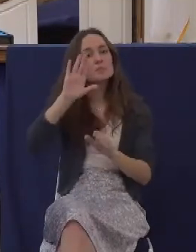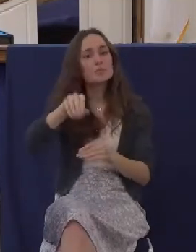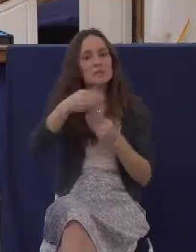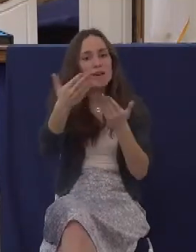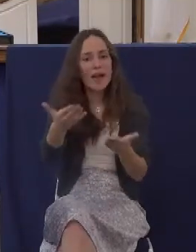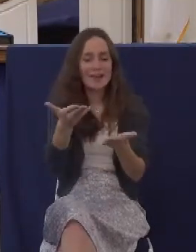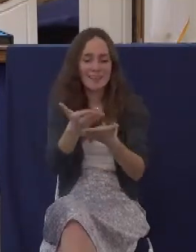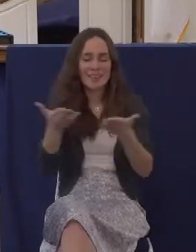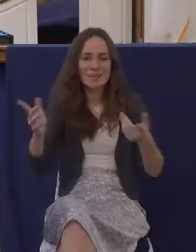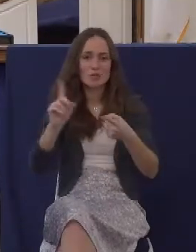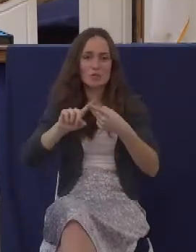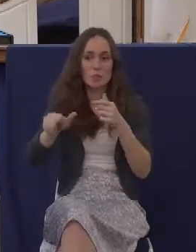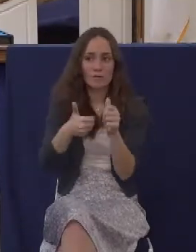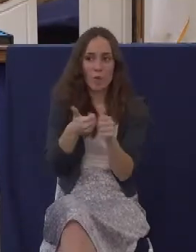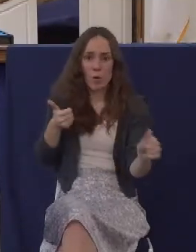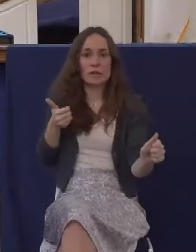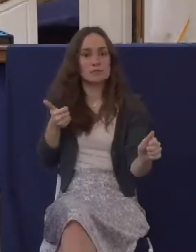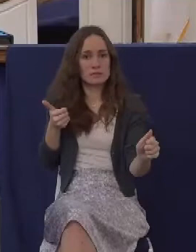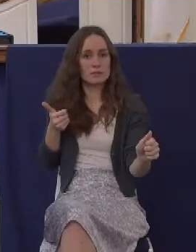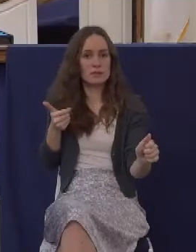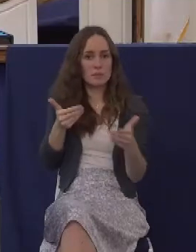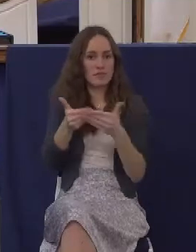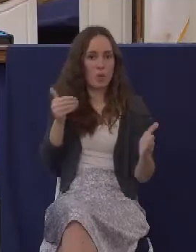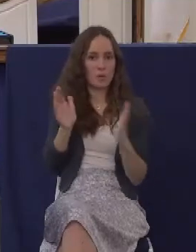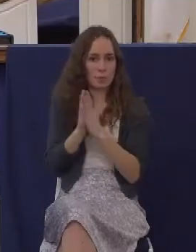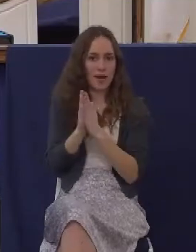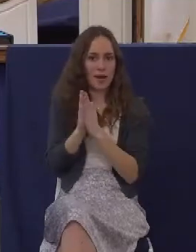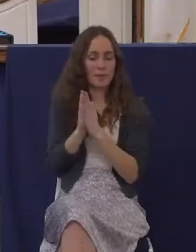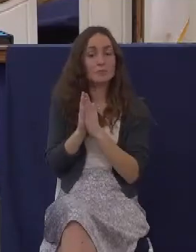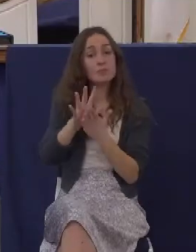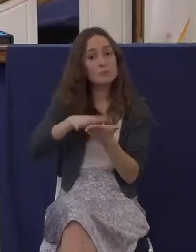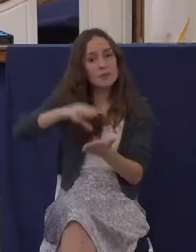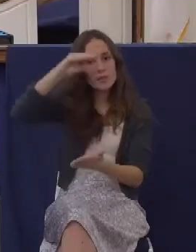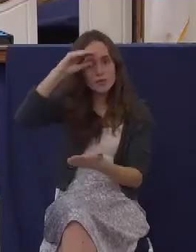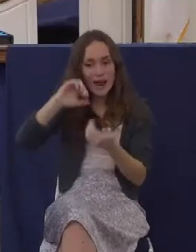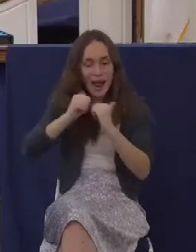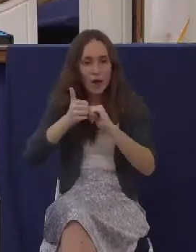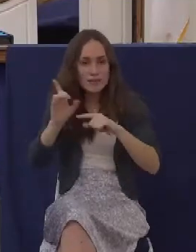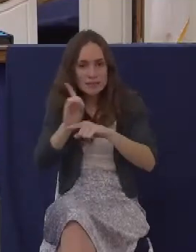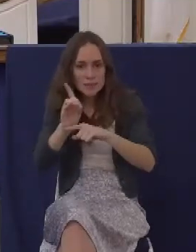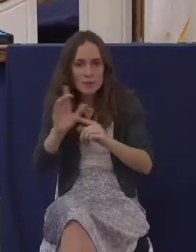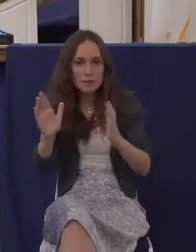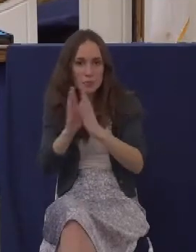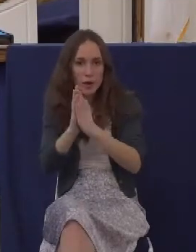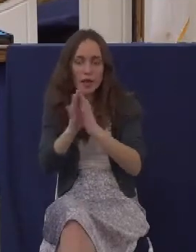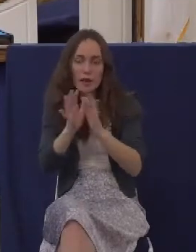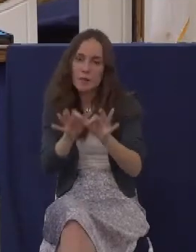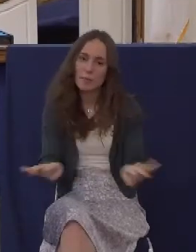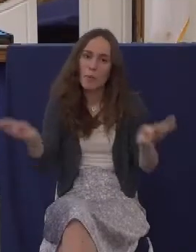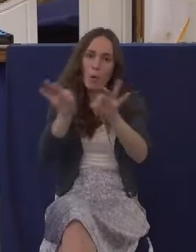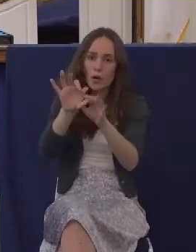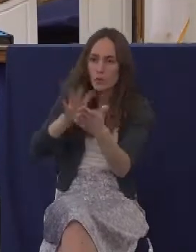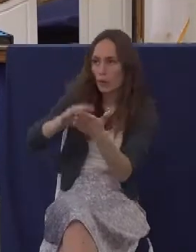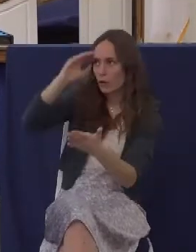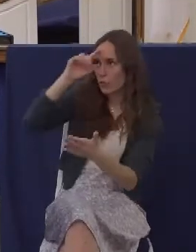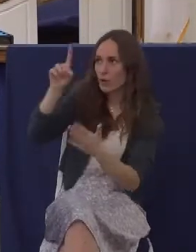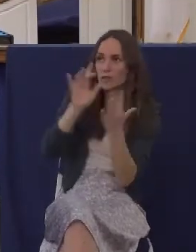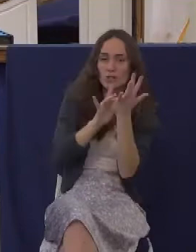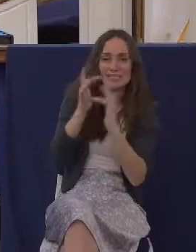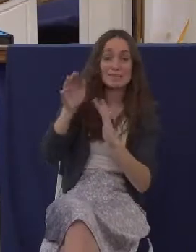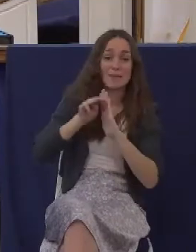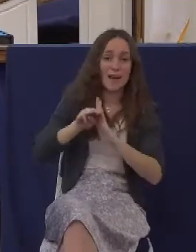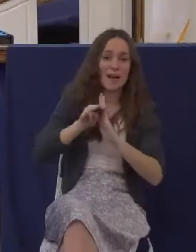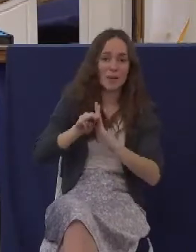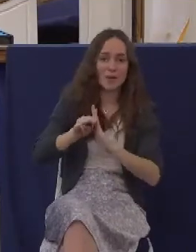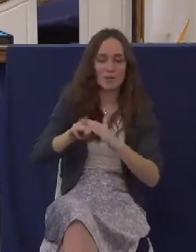things to avoid when we pray. And as we learn the discipline of prayer, we need to learn these things, and we need to learn the model that Jesus gives us. So